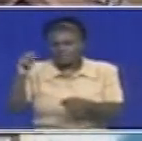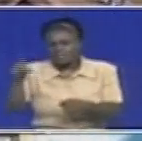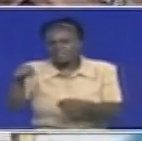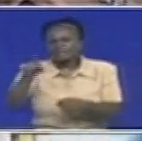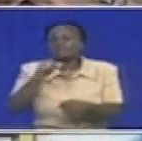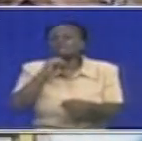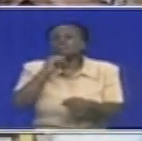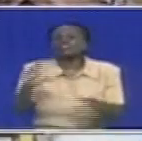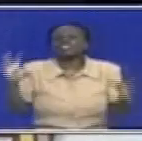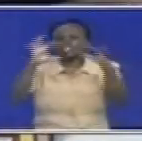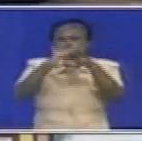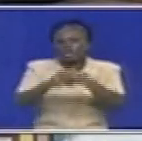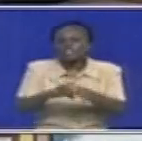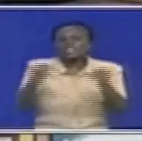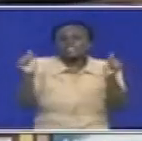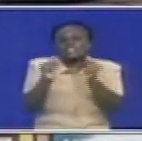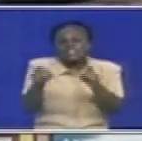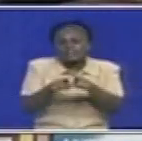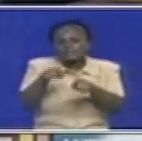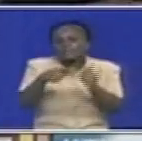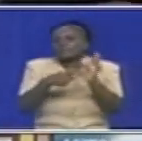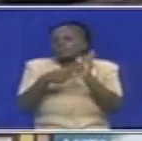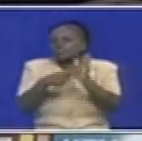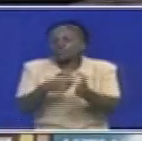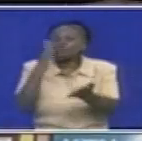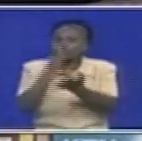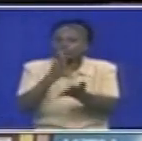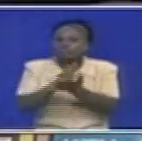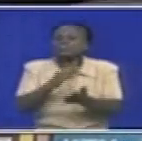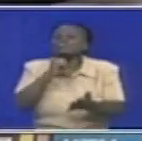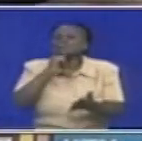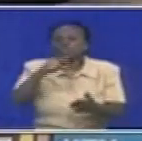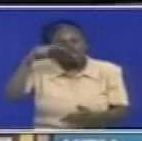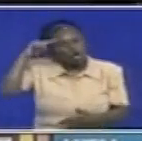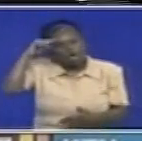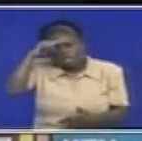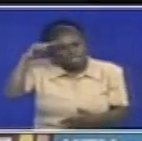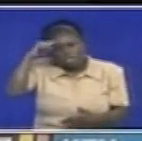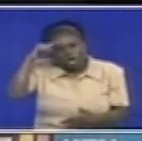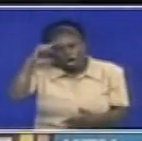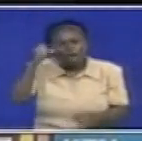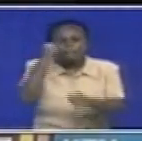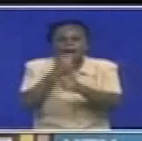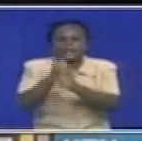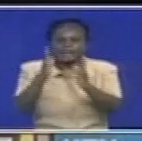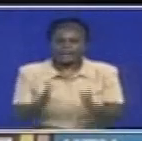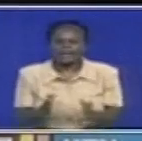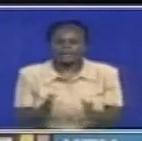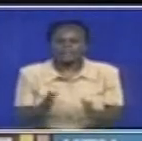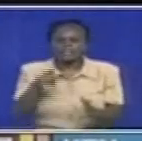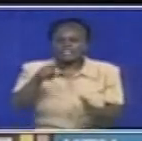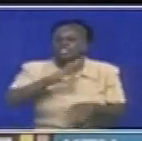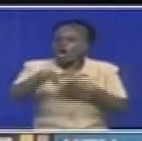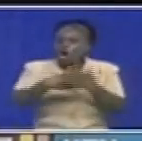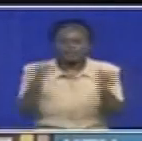not in a joint venture as it had indicated and was in fact not an original equipment manufacturer. But that is not